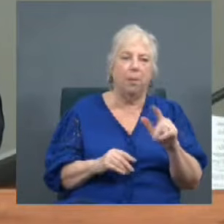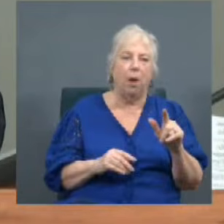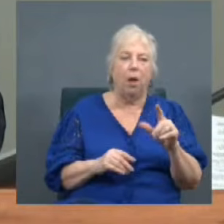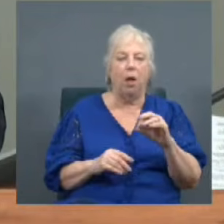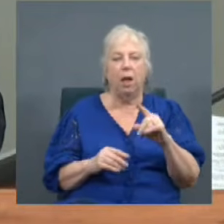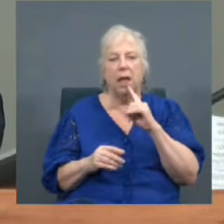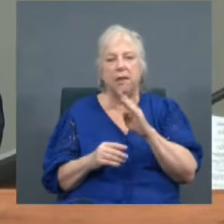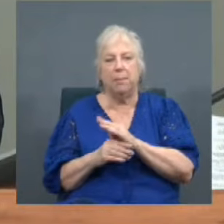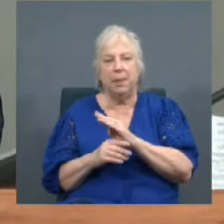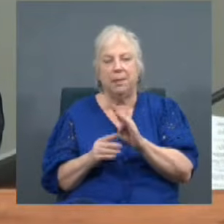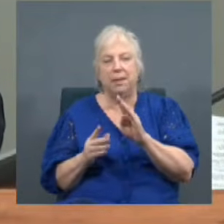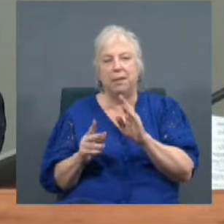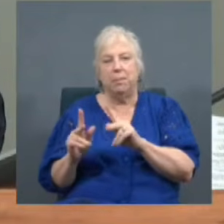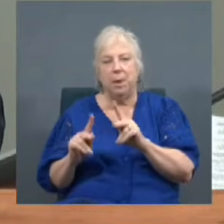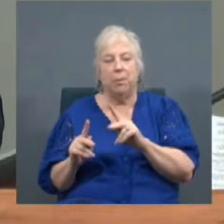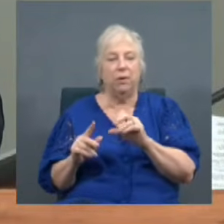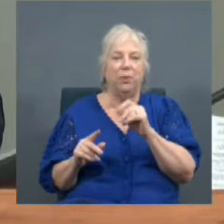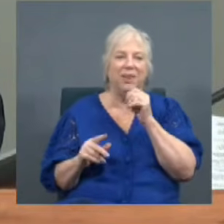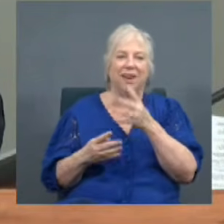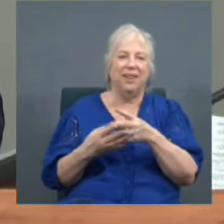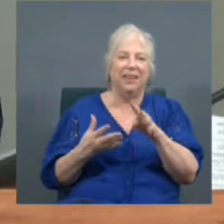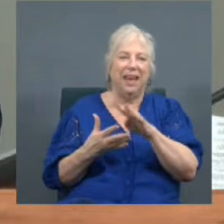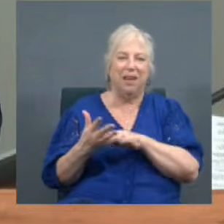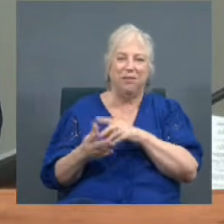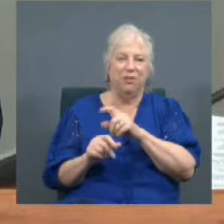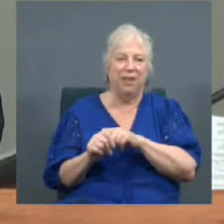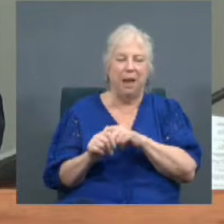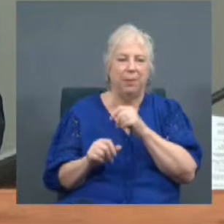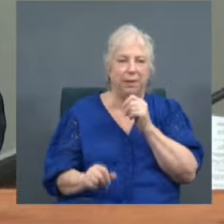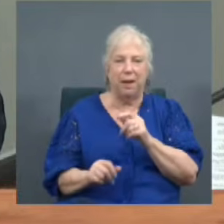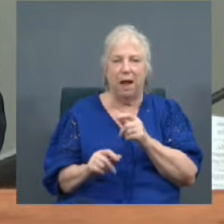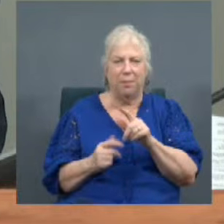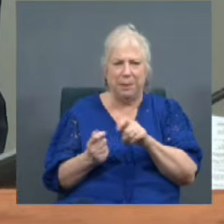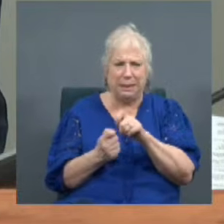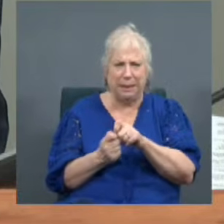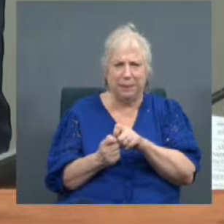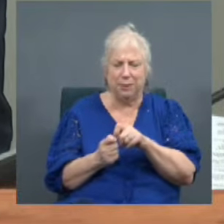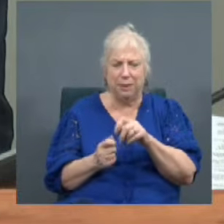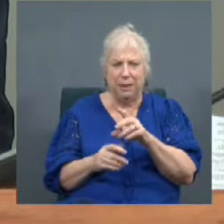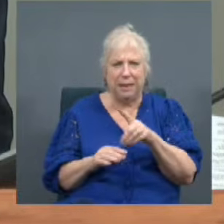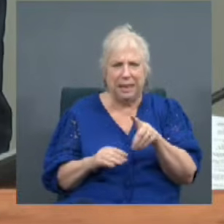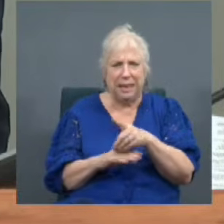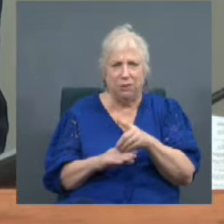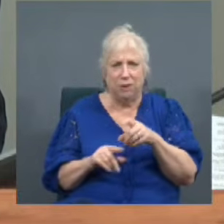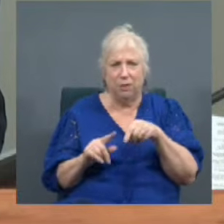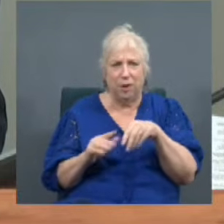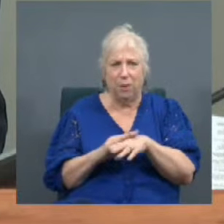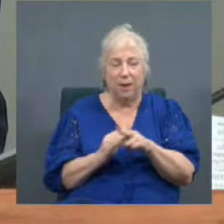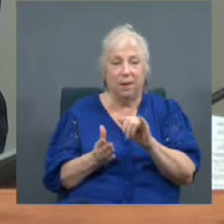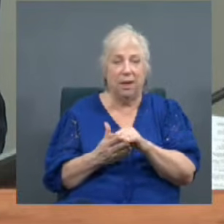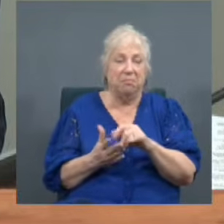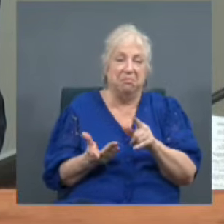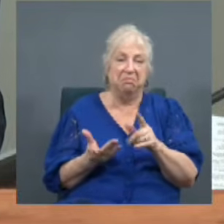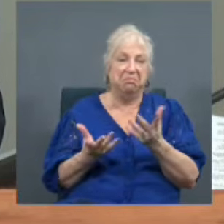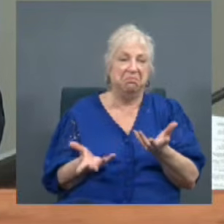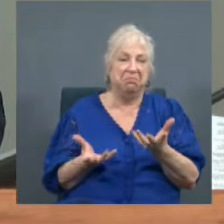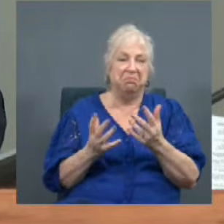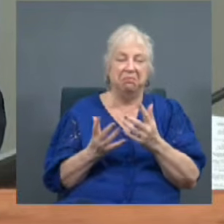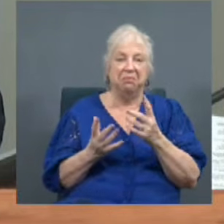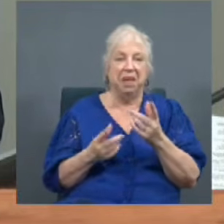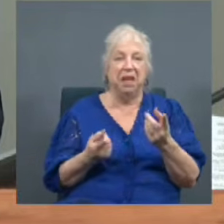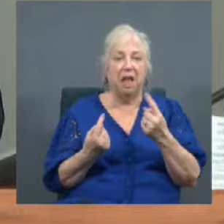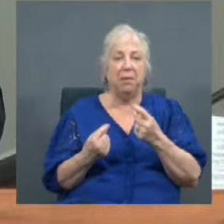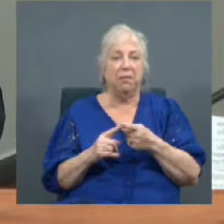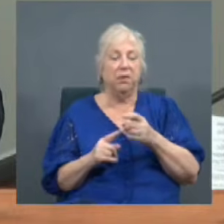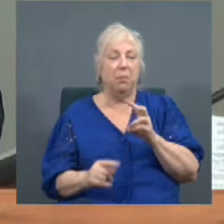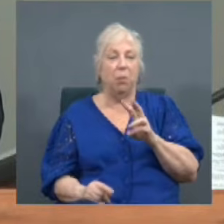a scheduled time at all. You don't have to be from that particular district to even go in. You can just be coming from